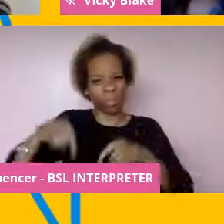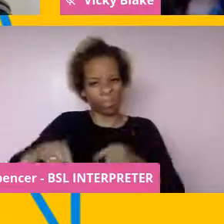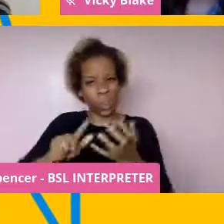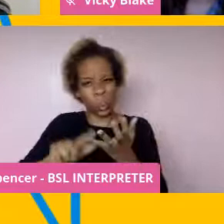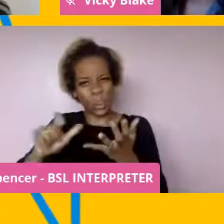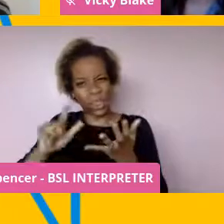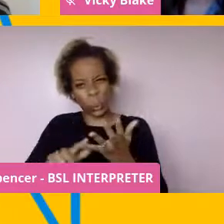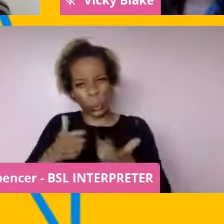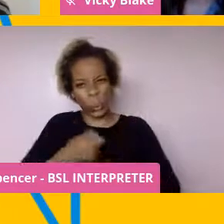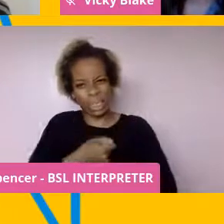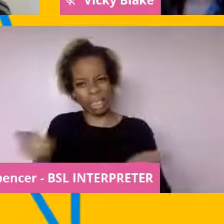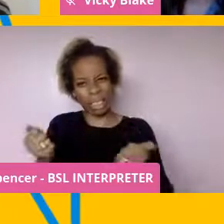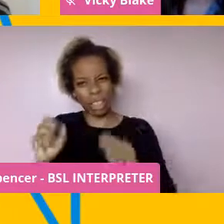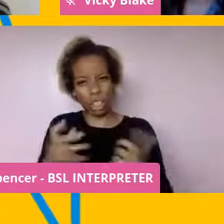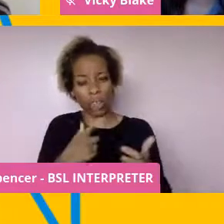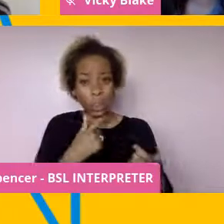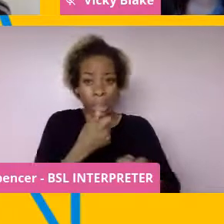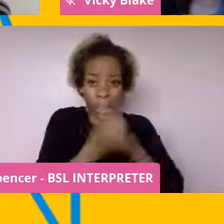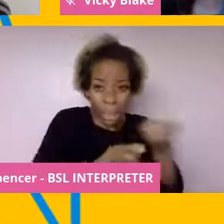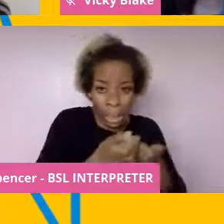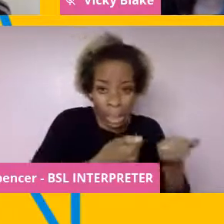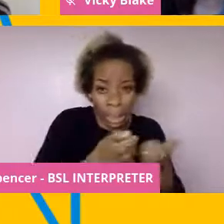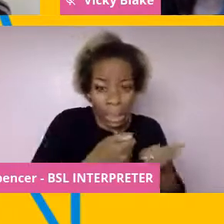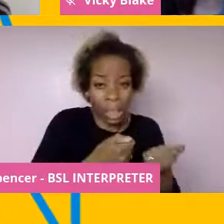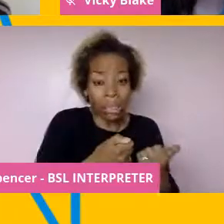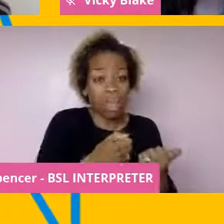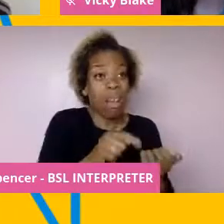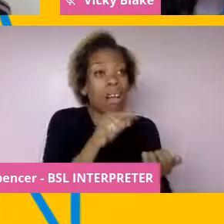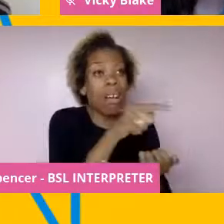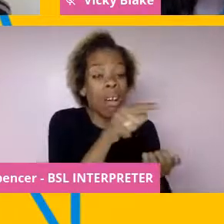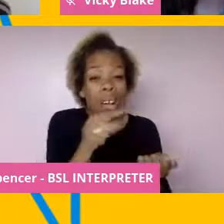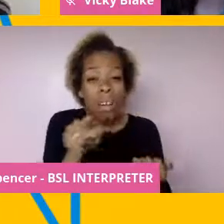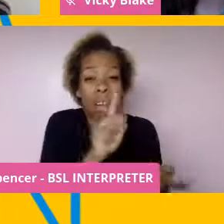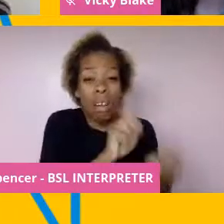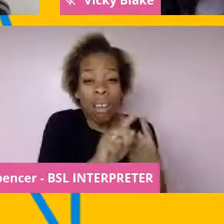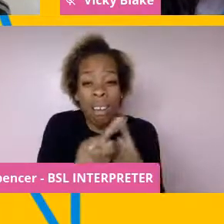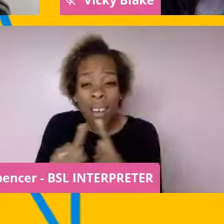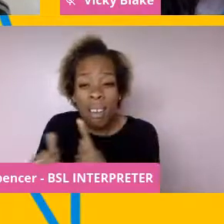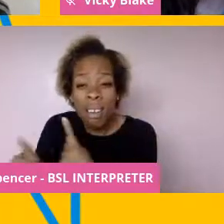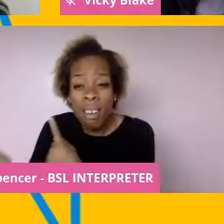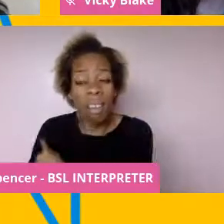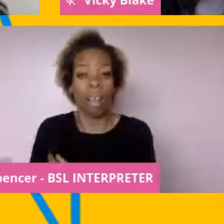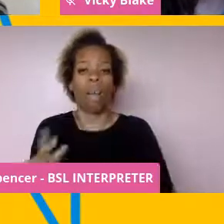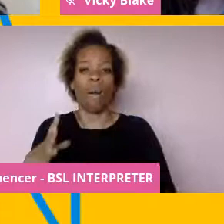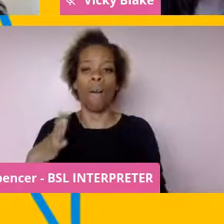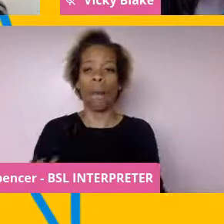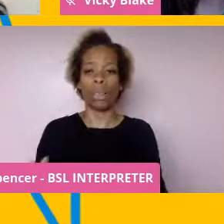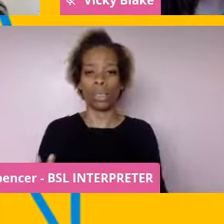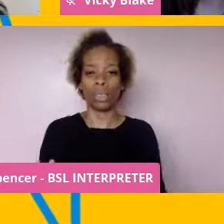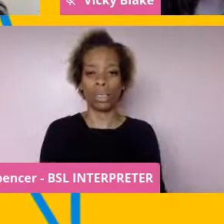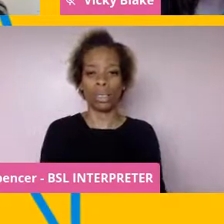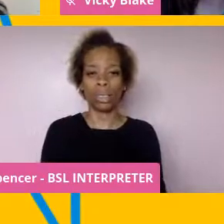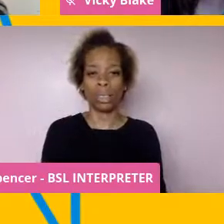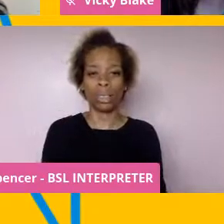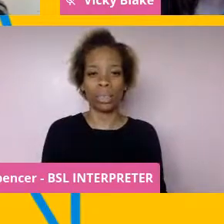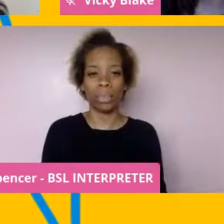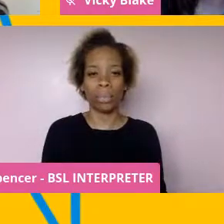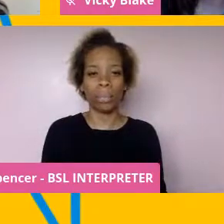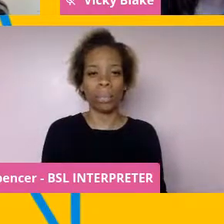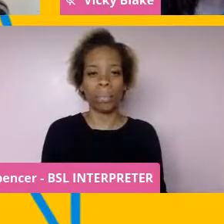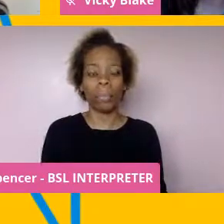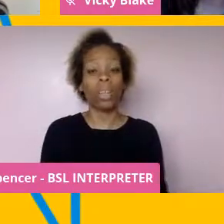that we send text to everyone, and that actually, what we led on in that was the fact